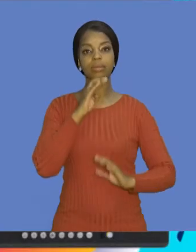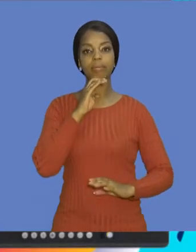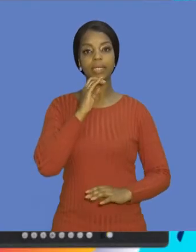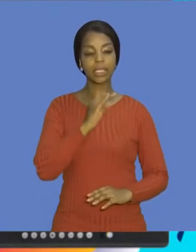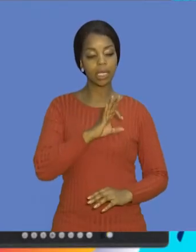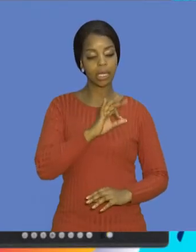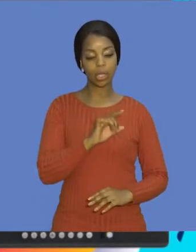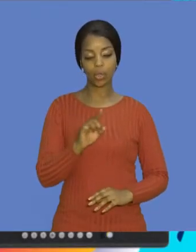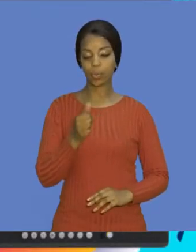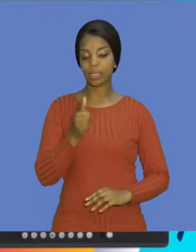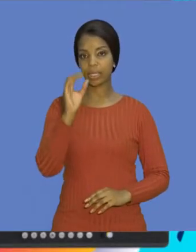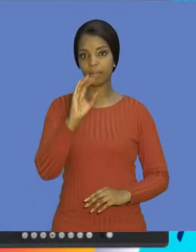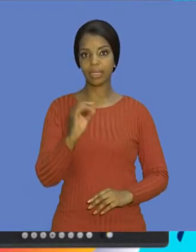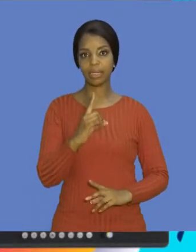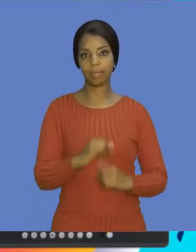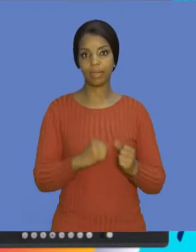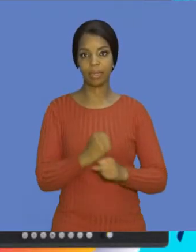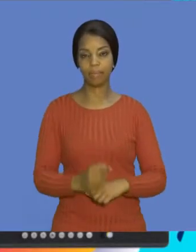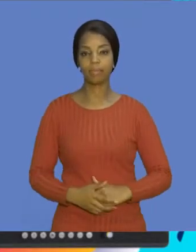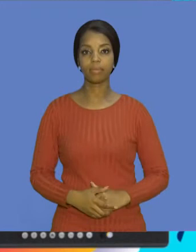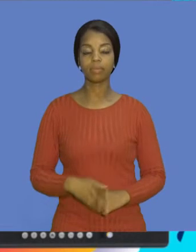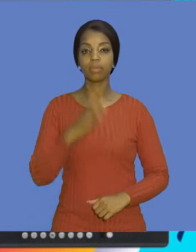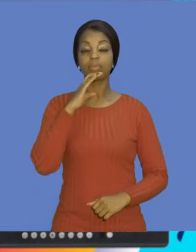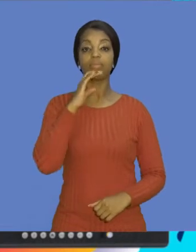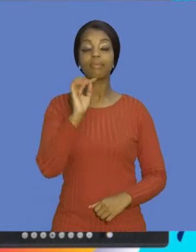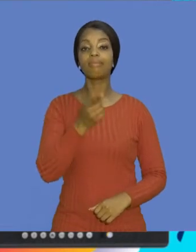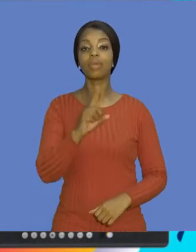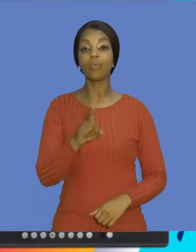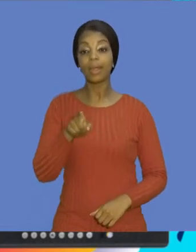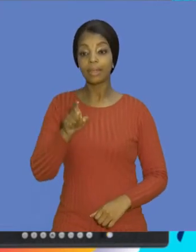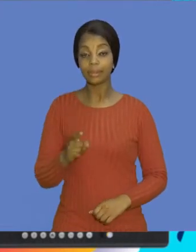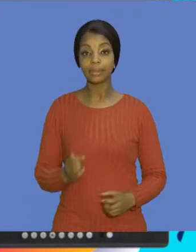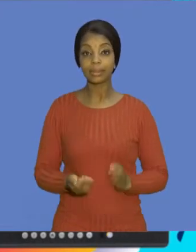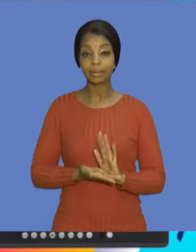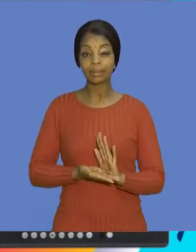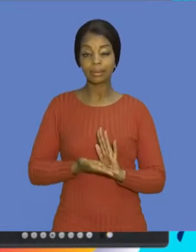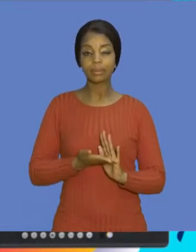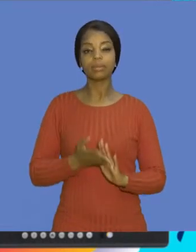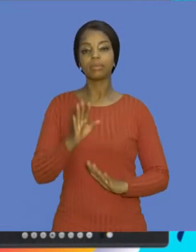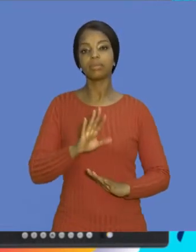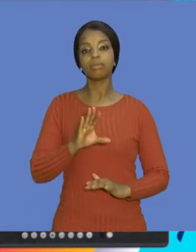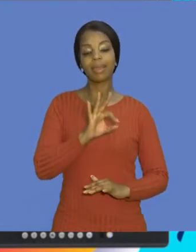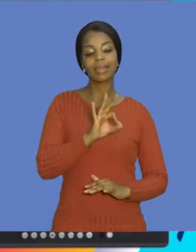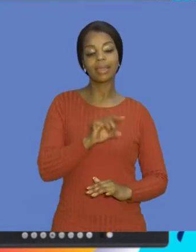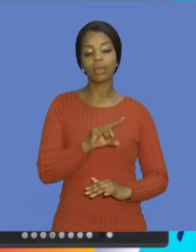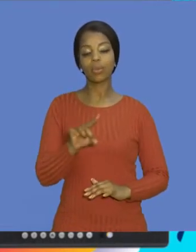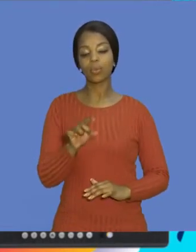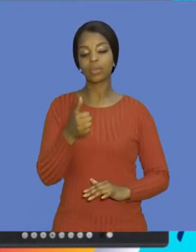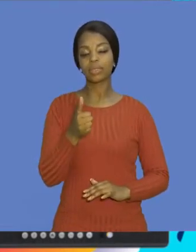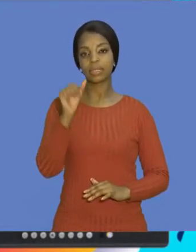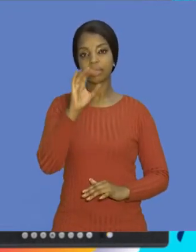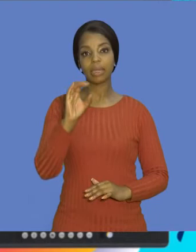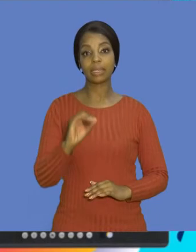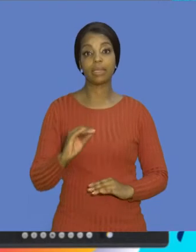the rate at which goods and services are increasing is normally between 3 and 6%. And not really more